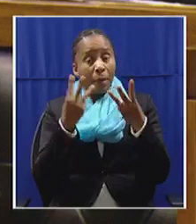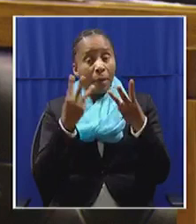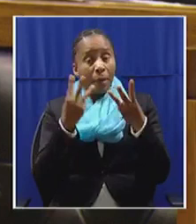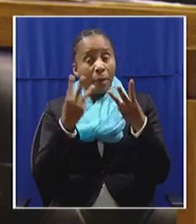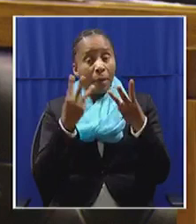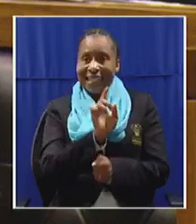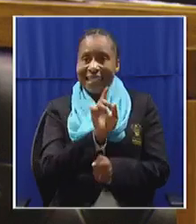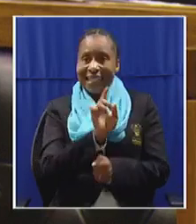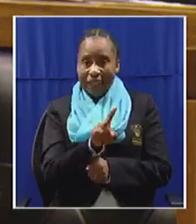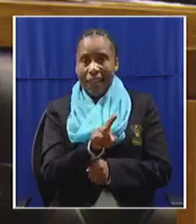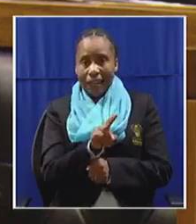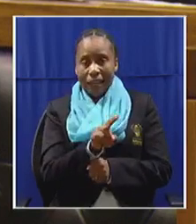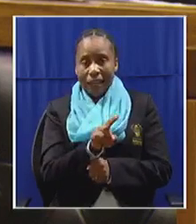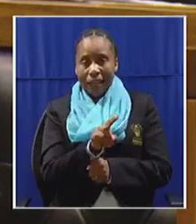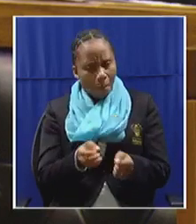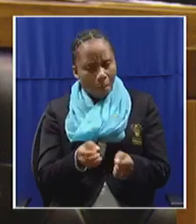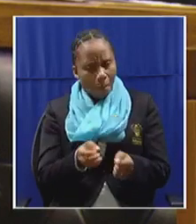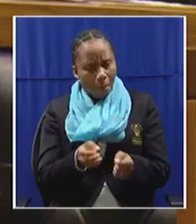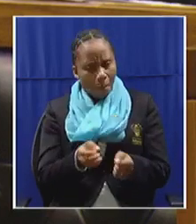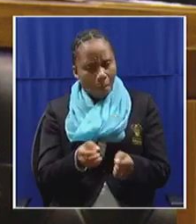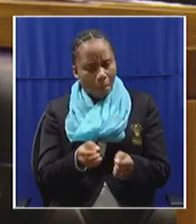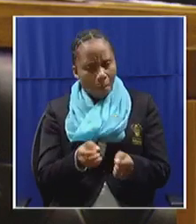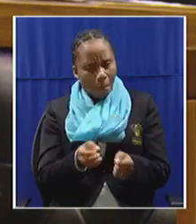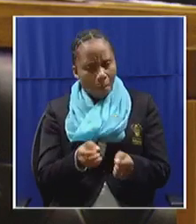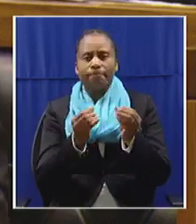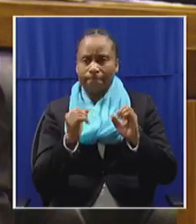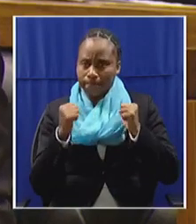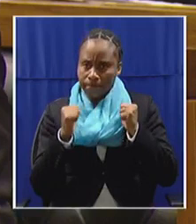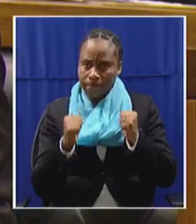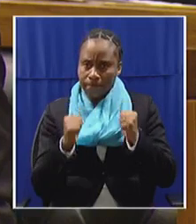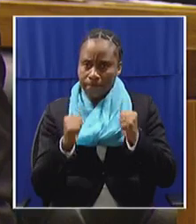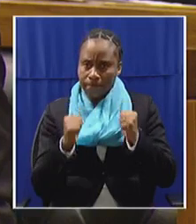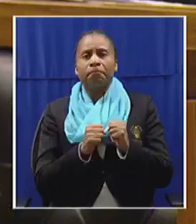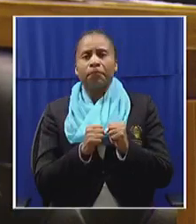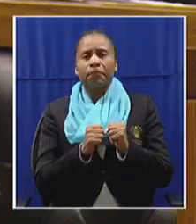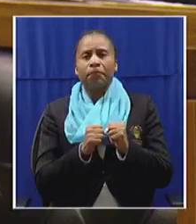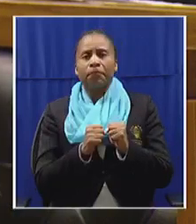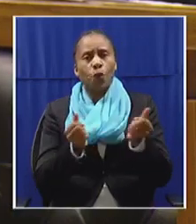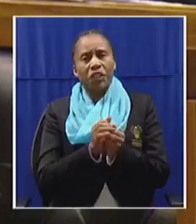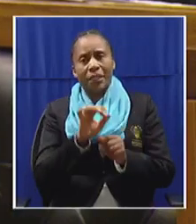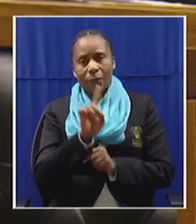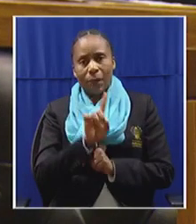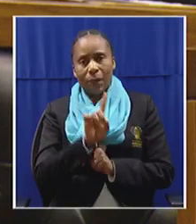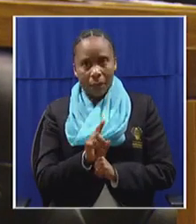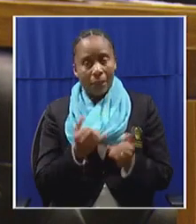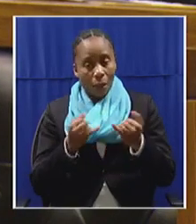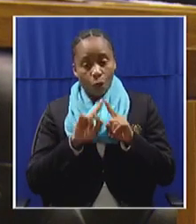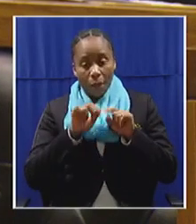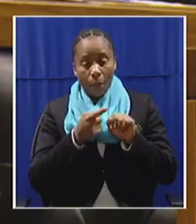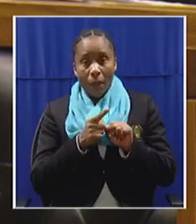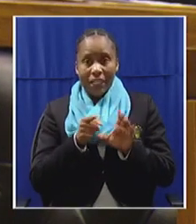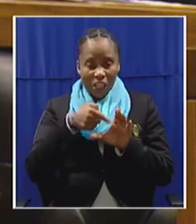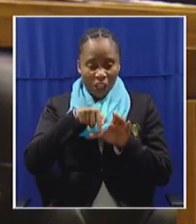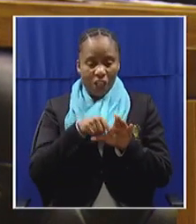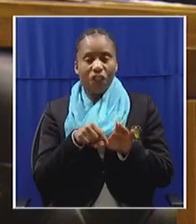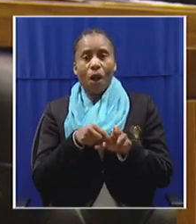there and find an immediate solution. As much as we're talking about internal problems in